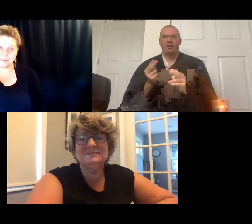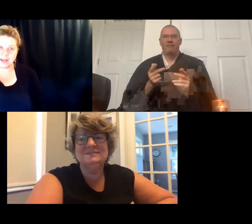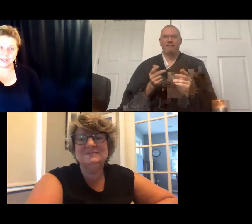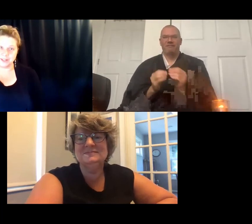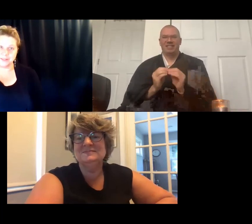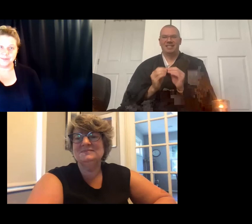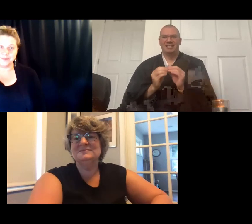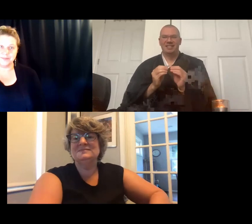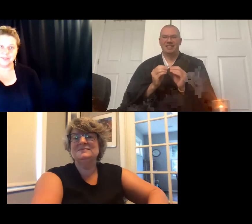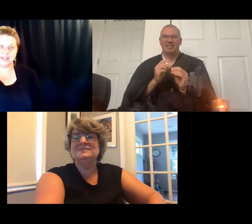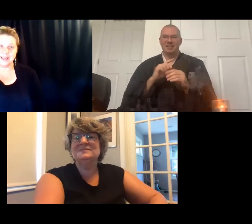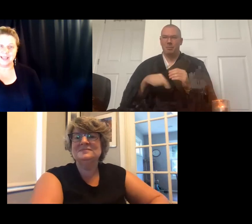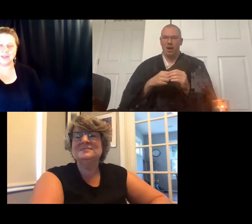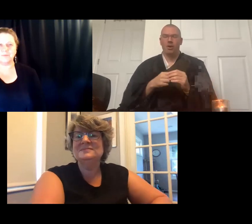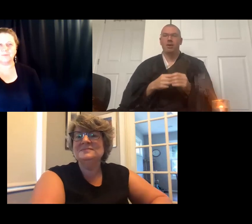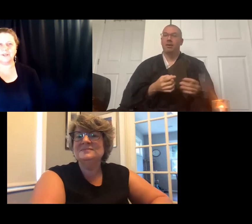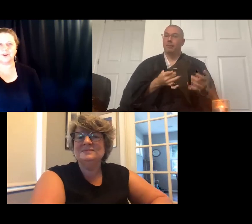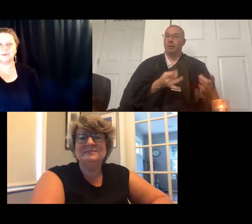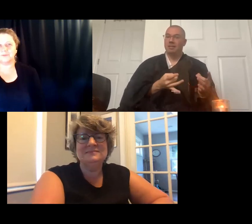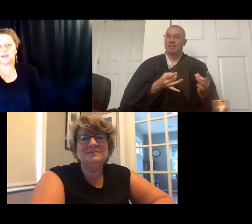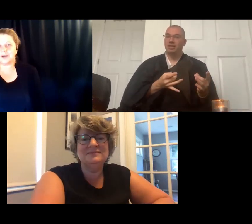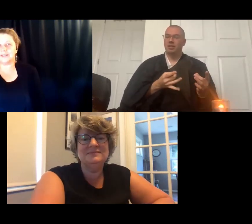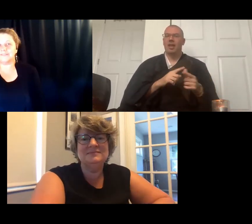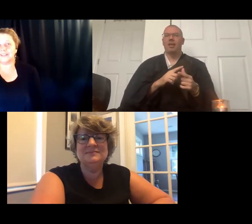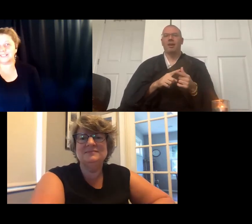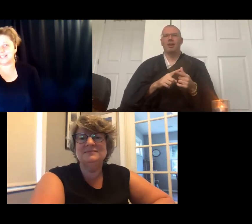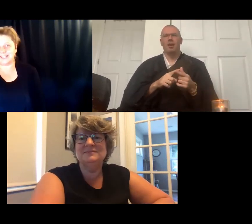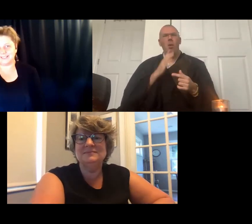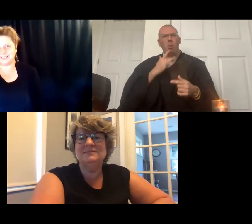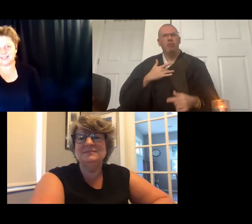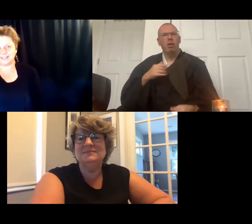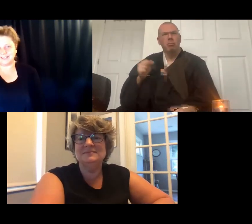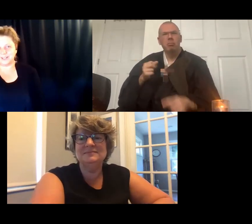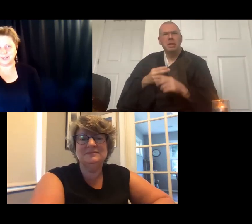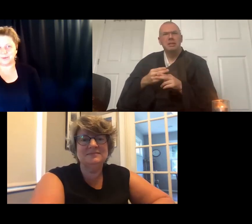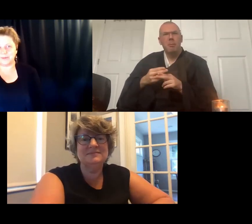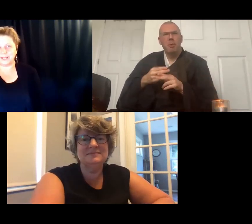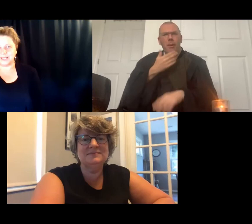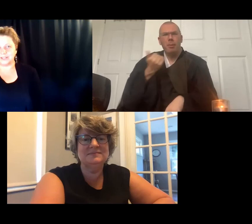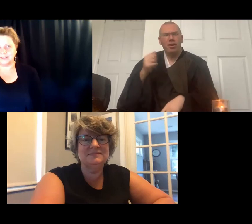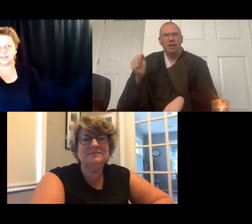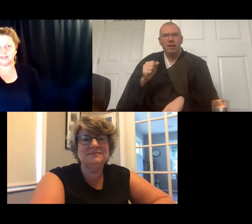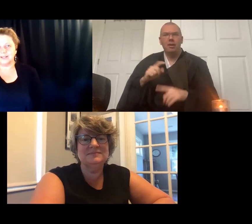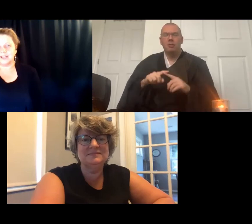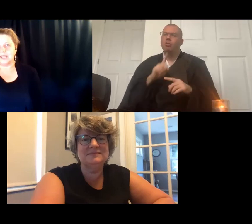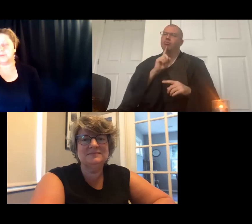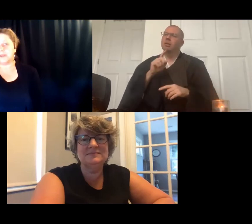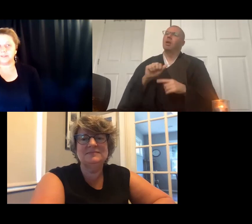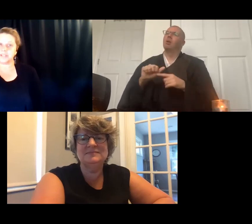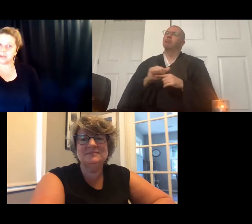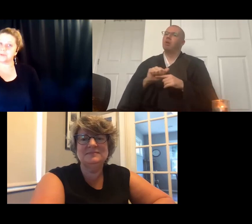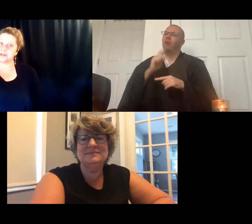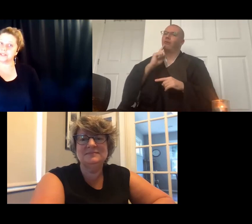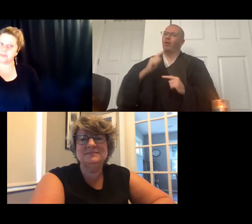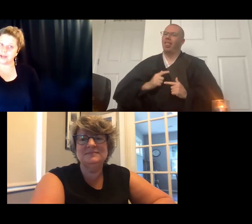good reminder that we're not going to fix things necessarily through meditation. You may